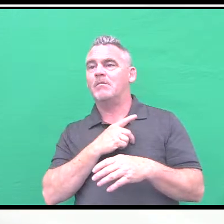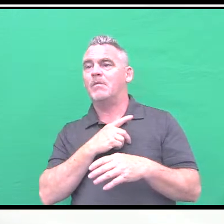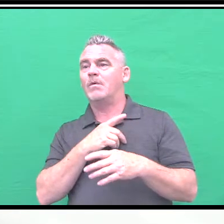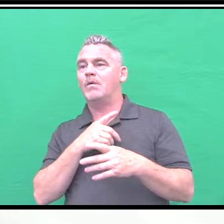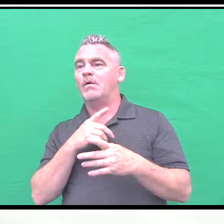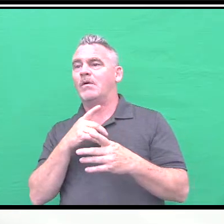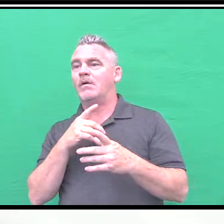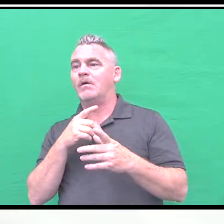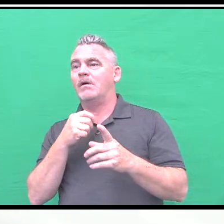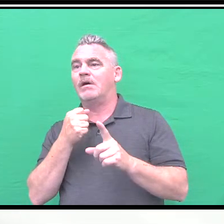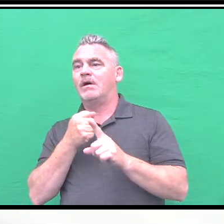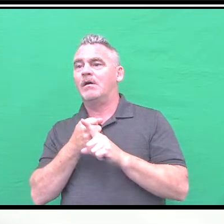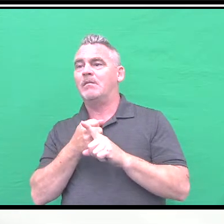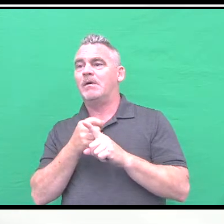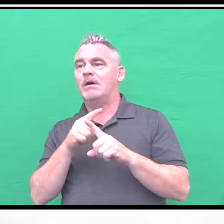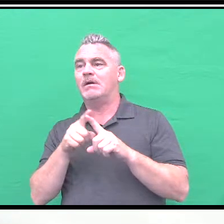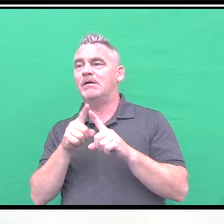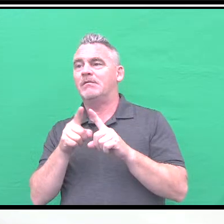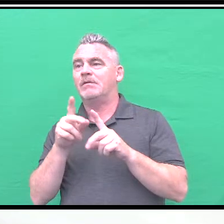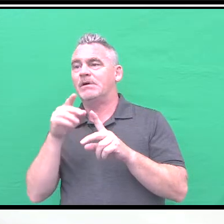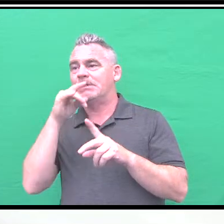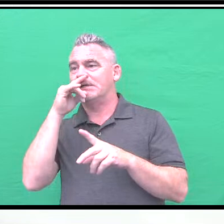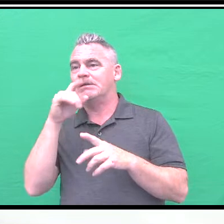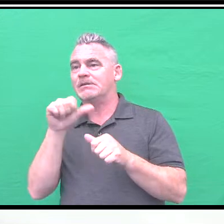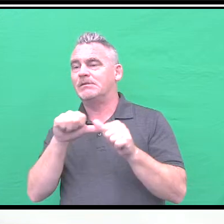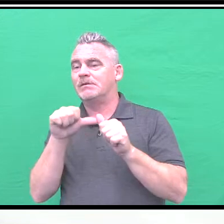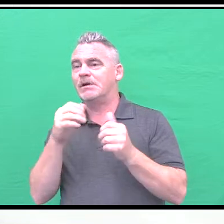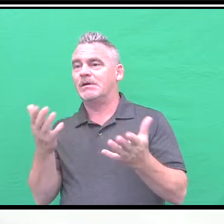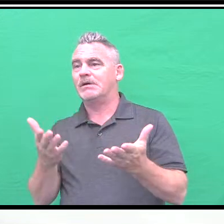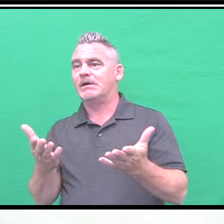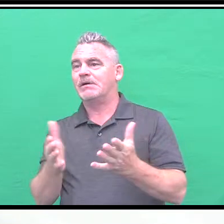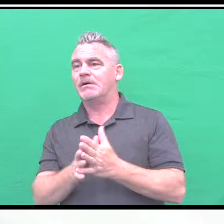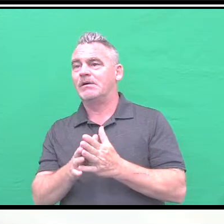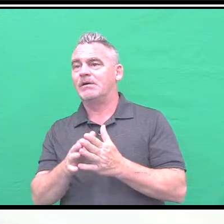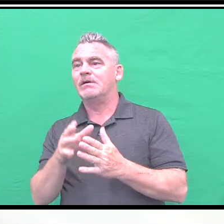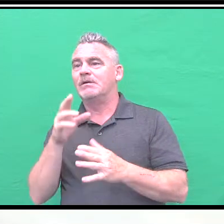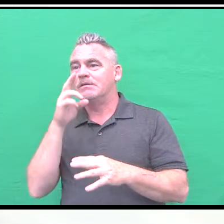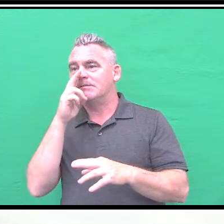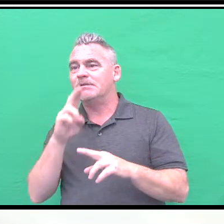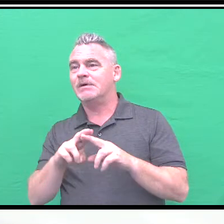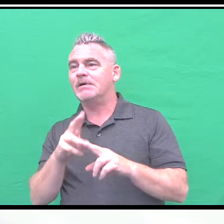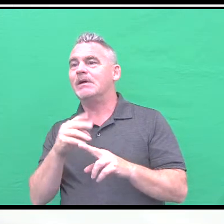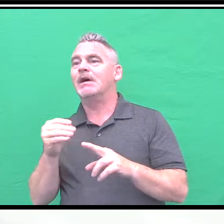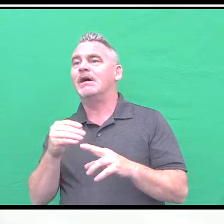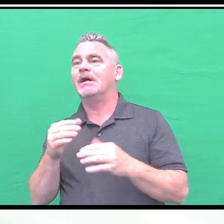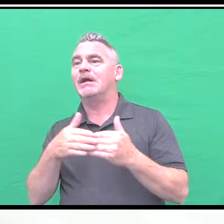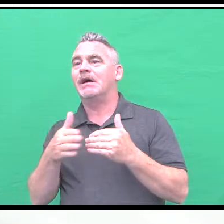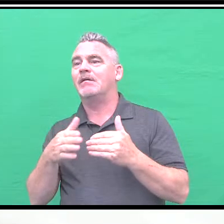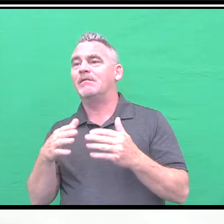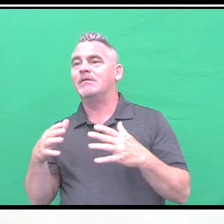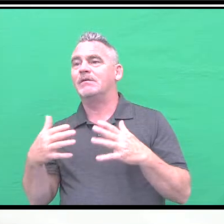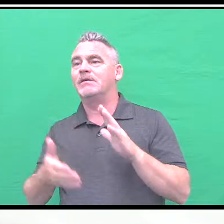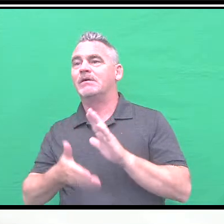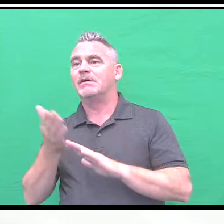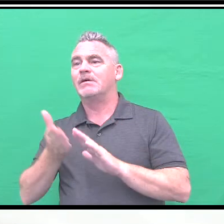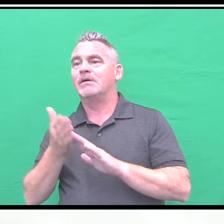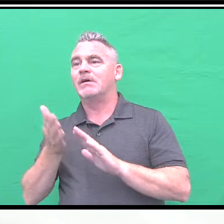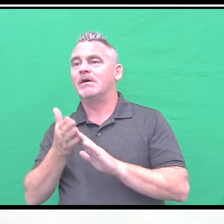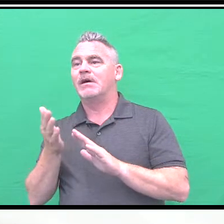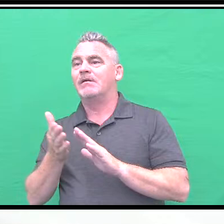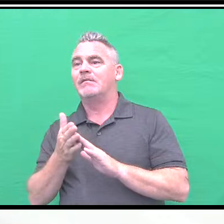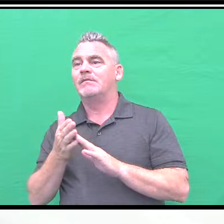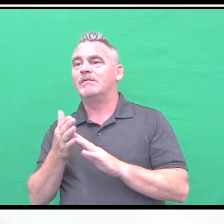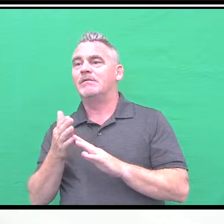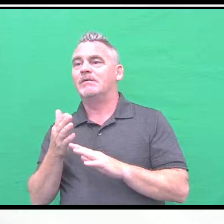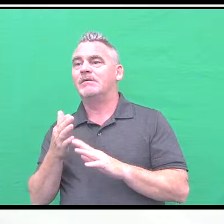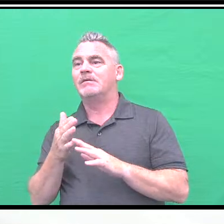lives of so many kids around here. And it really was kind of fun. And then after you left, the part you didn't hear, was